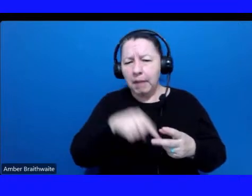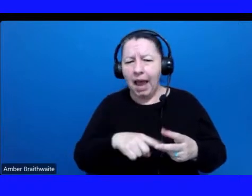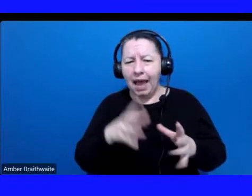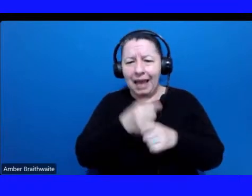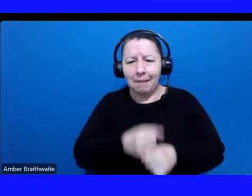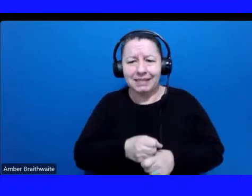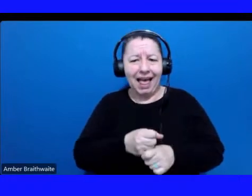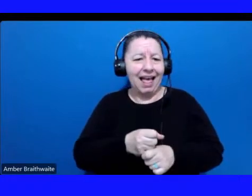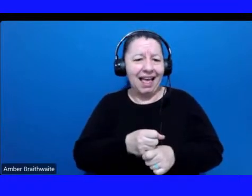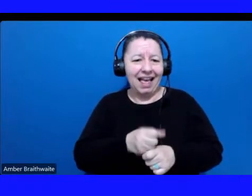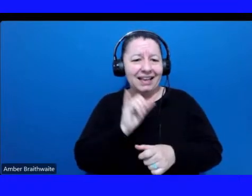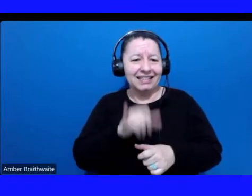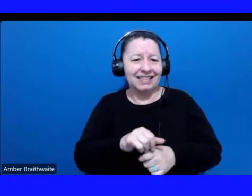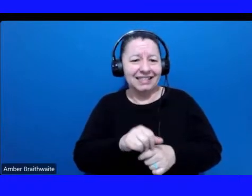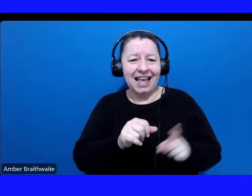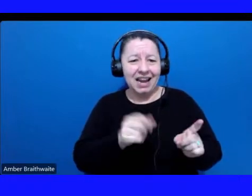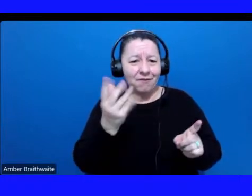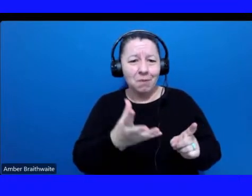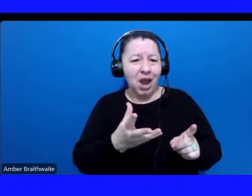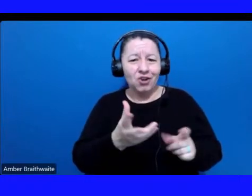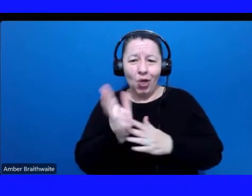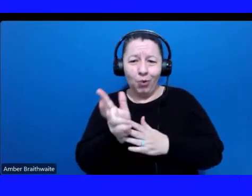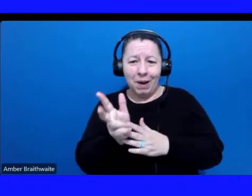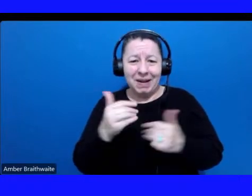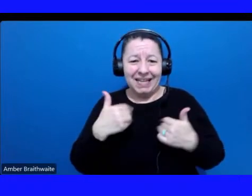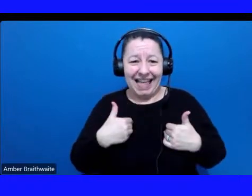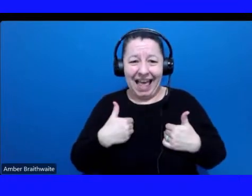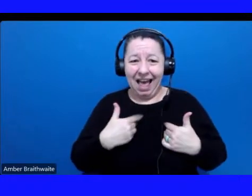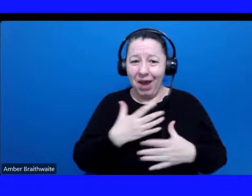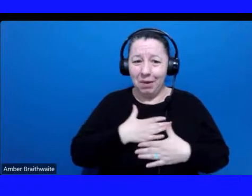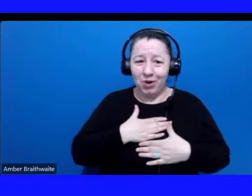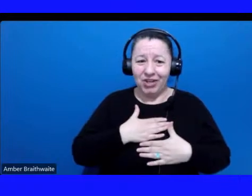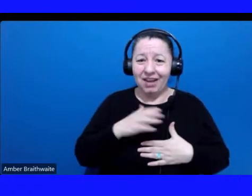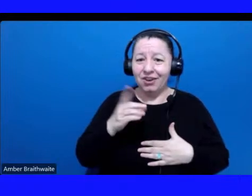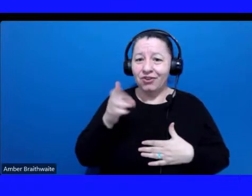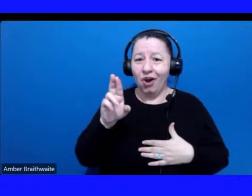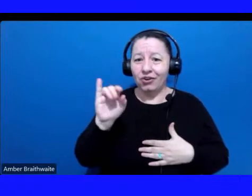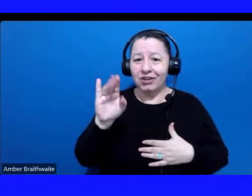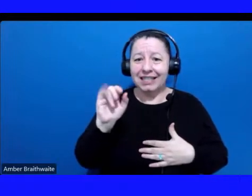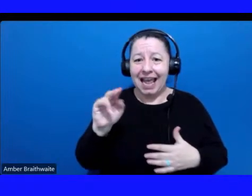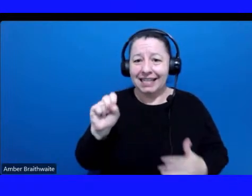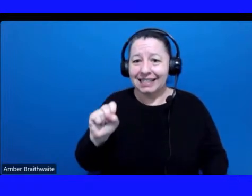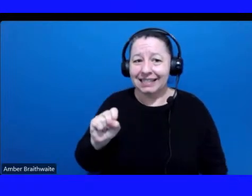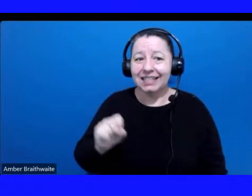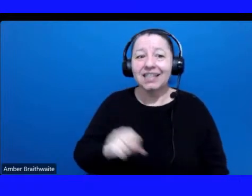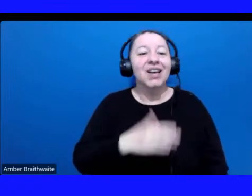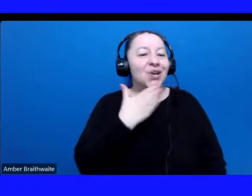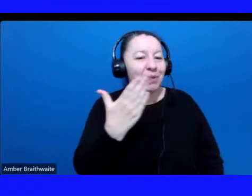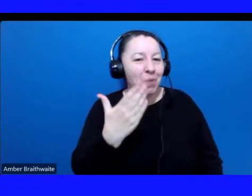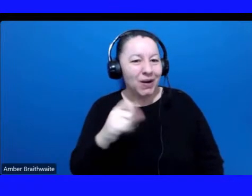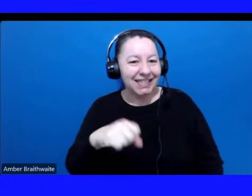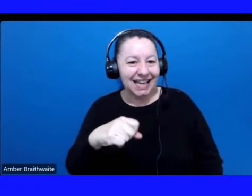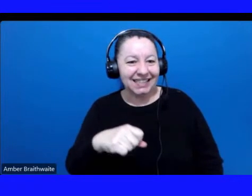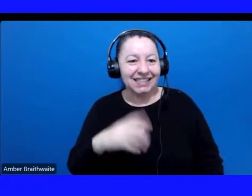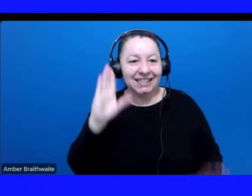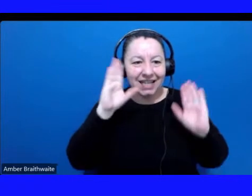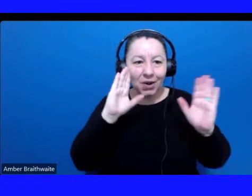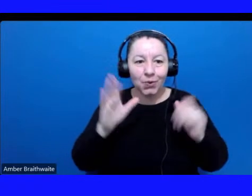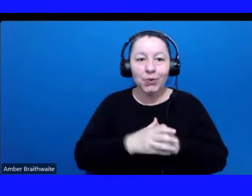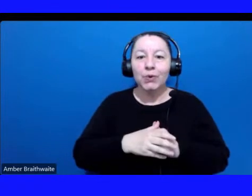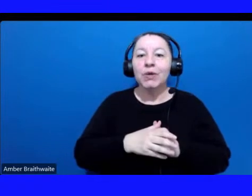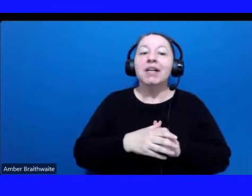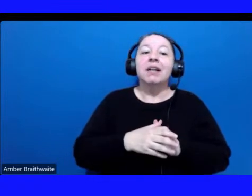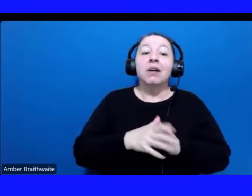launched the New York State Staffing Committee at our 11 acute care hospitals and our LTAC. We also most